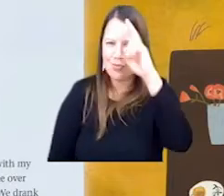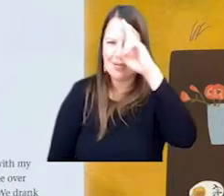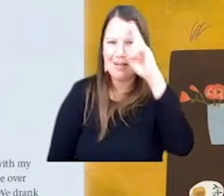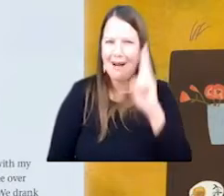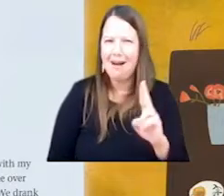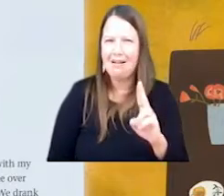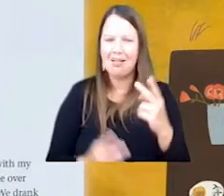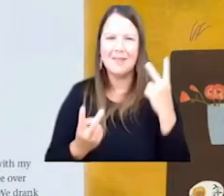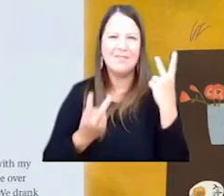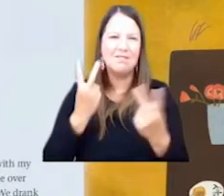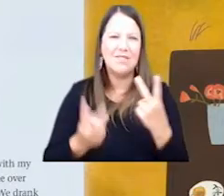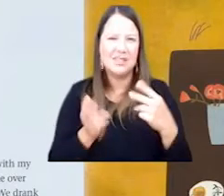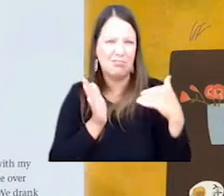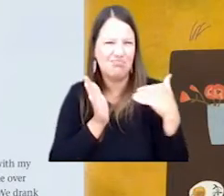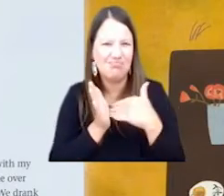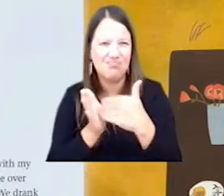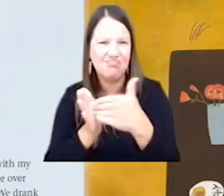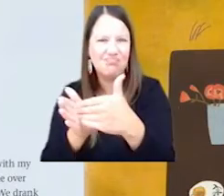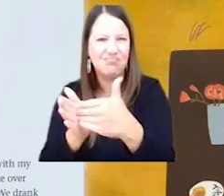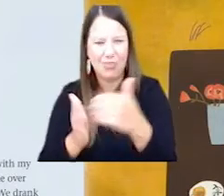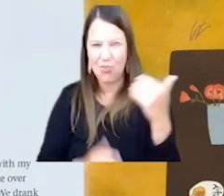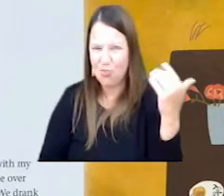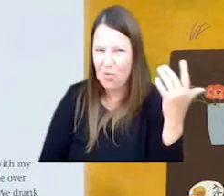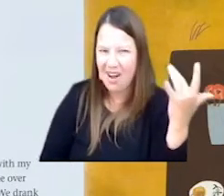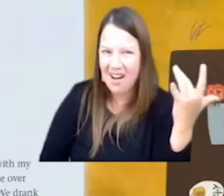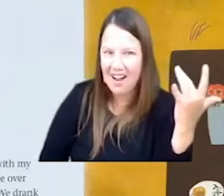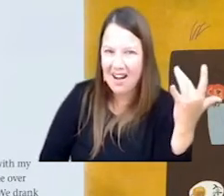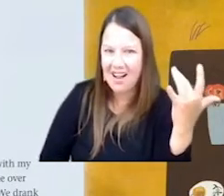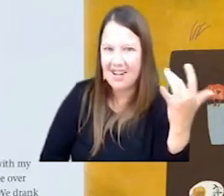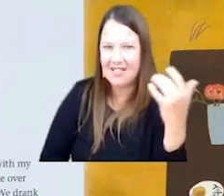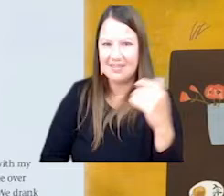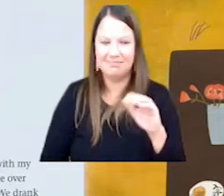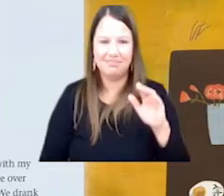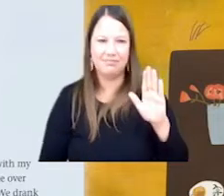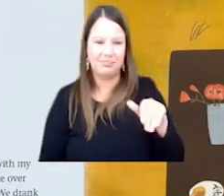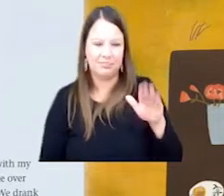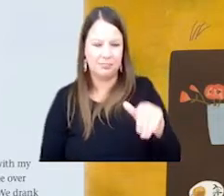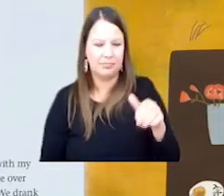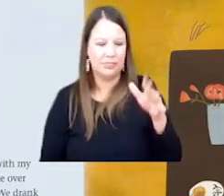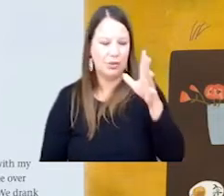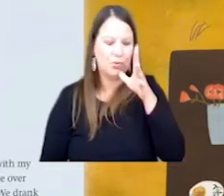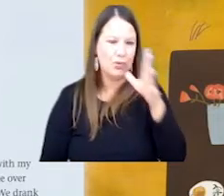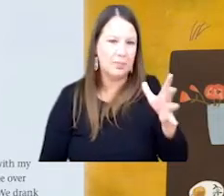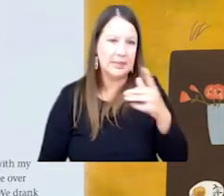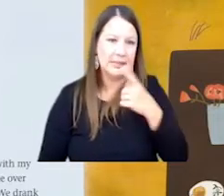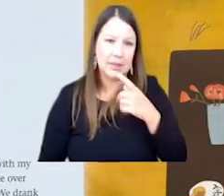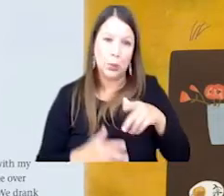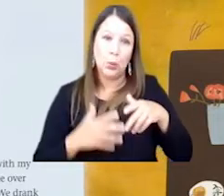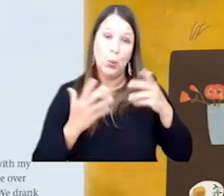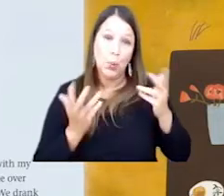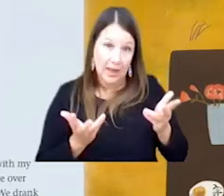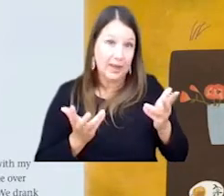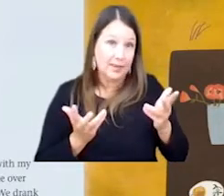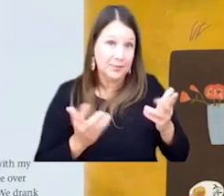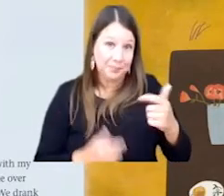Nukam, why do you and Nukamis always spend time together? I asked.